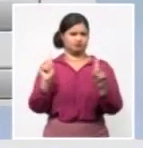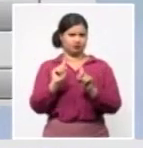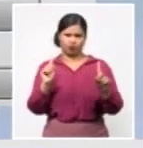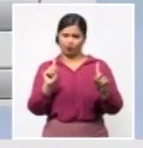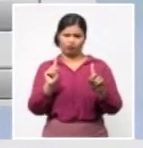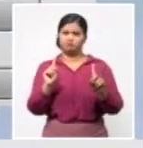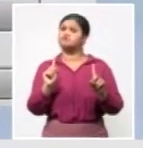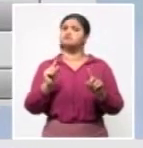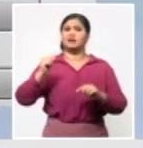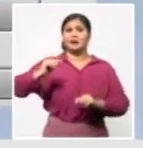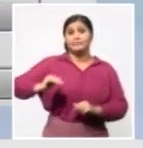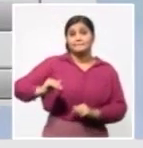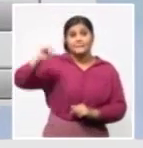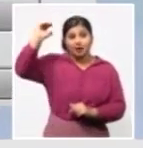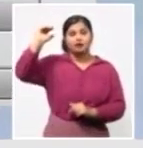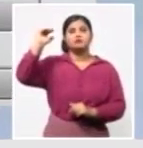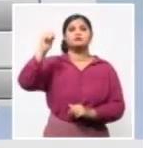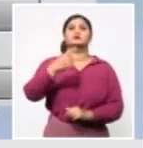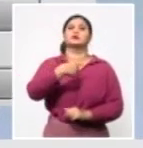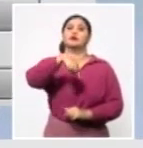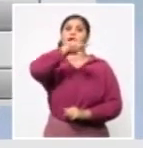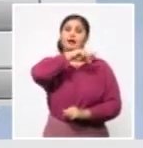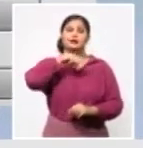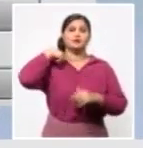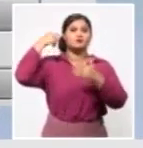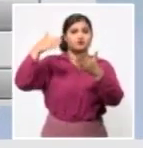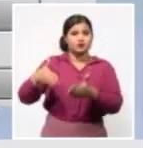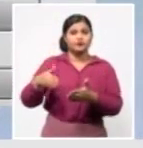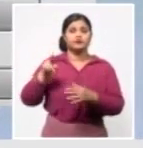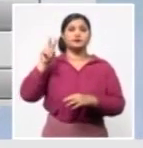6,585,097 confirmed cases in the Americas, representing